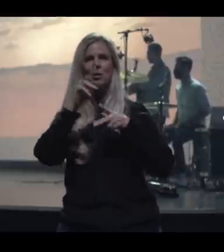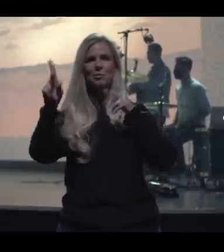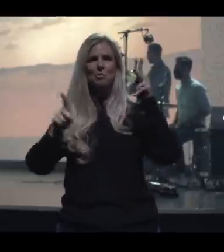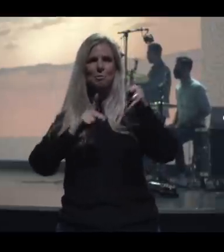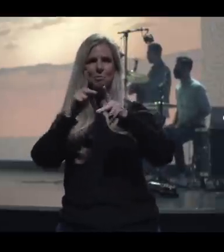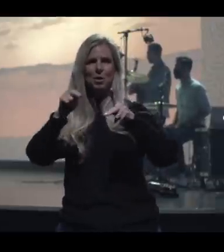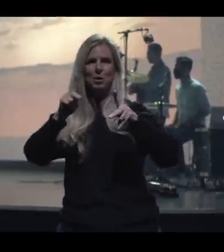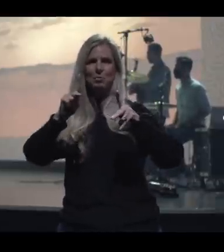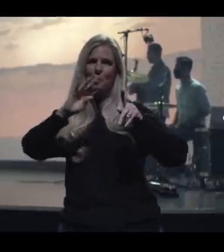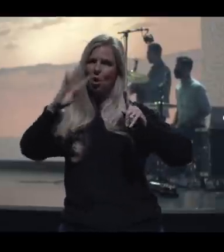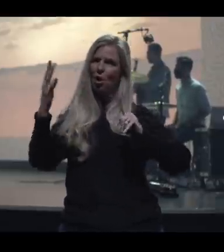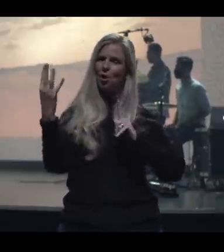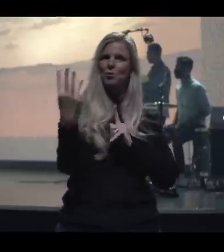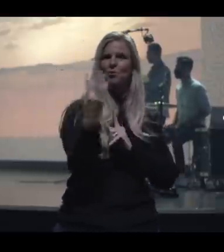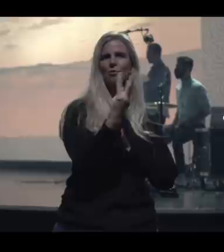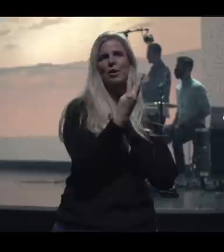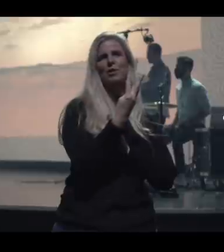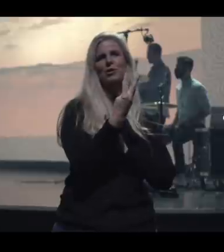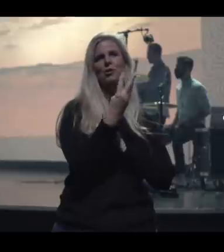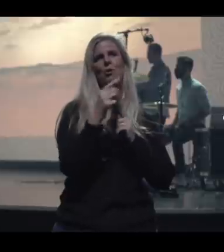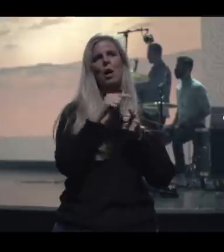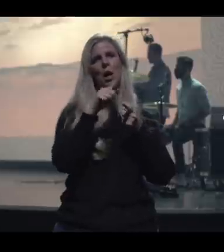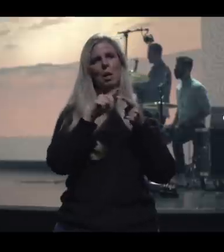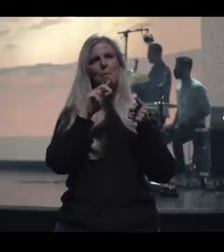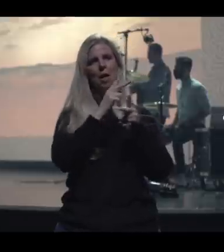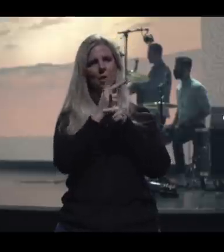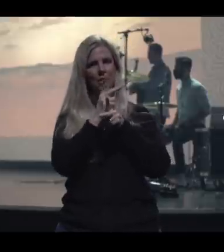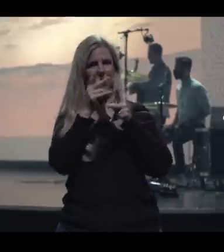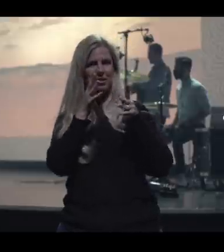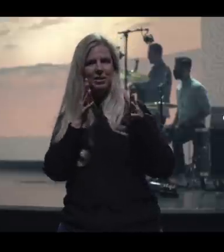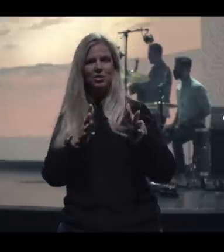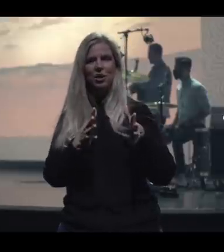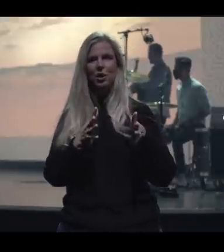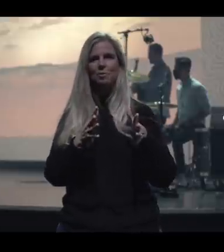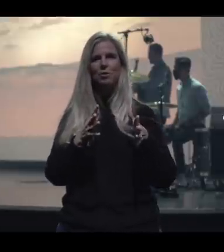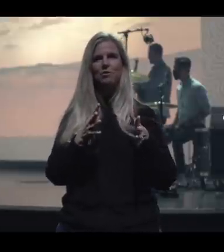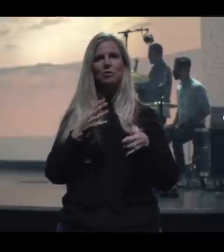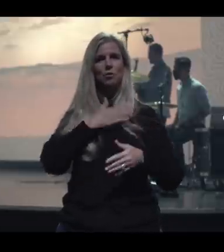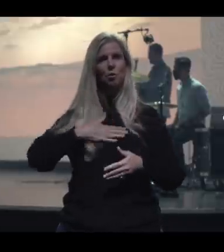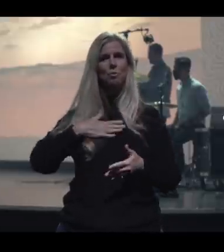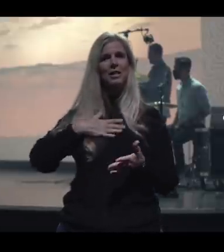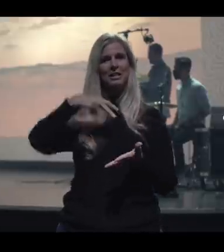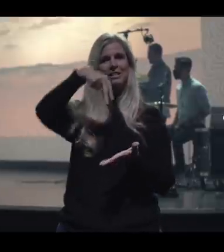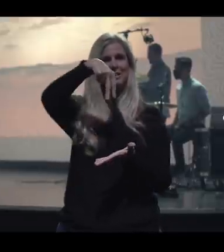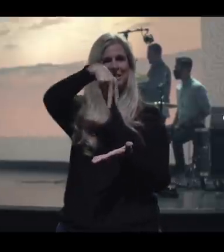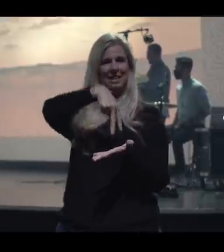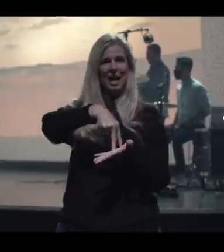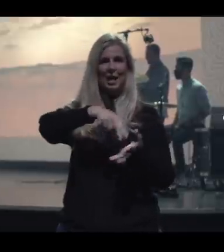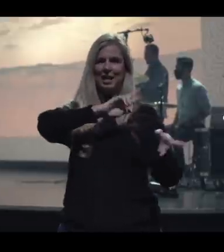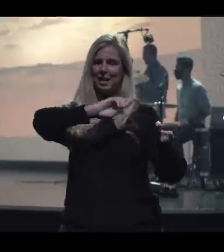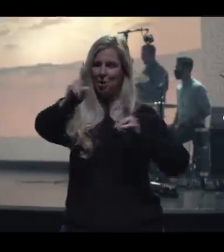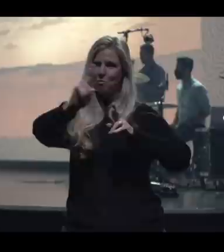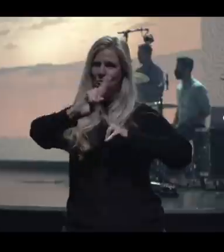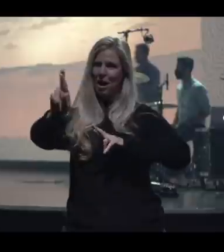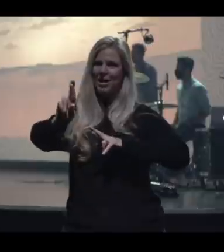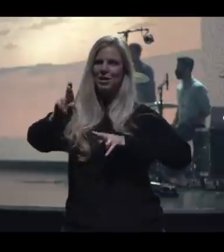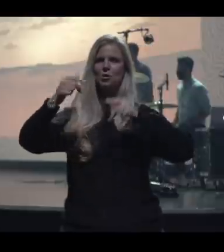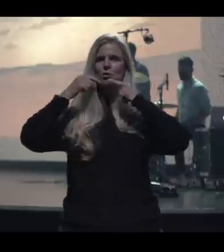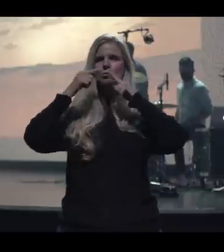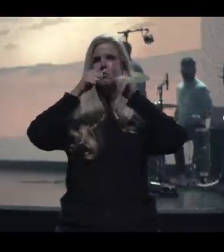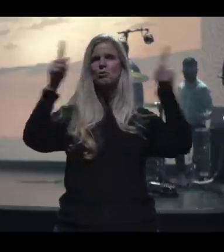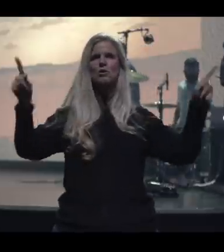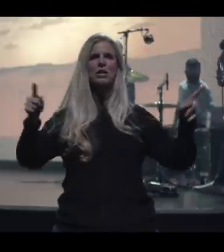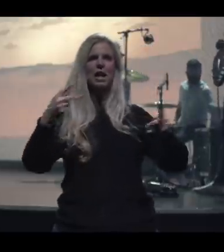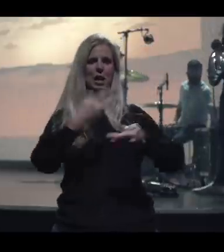the goodness of a shepherd. So I want to invite you right now to stand to your feet and get ready to proclaim the